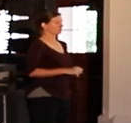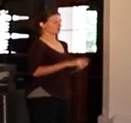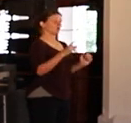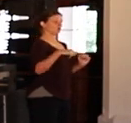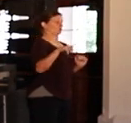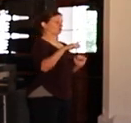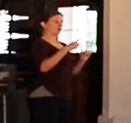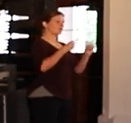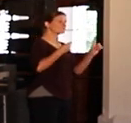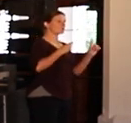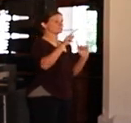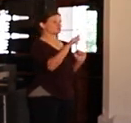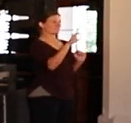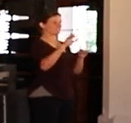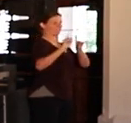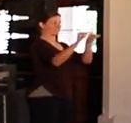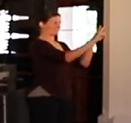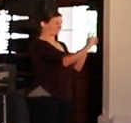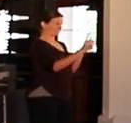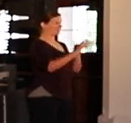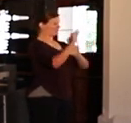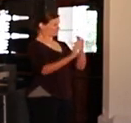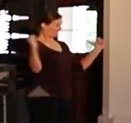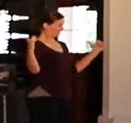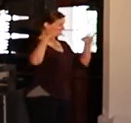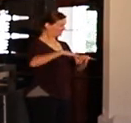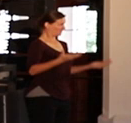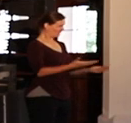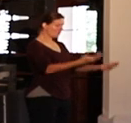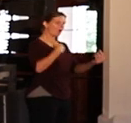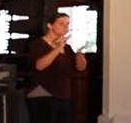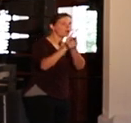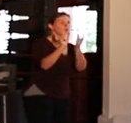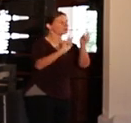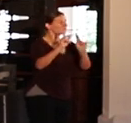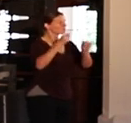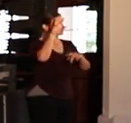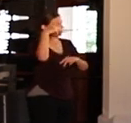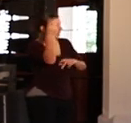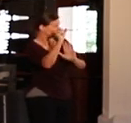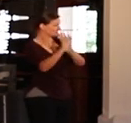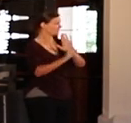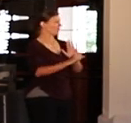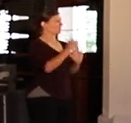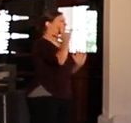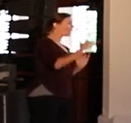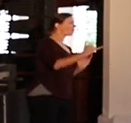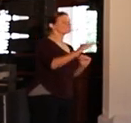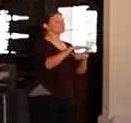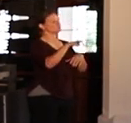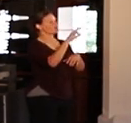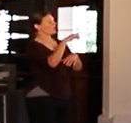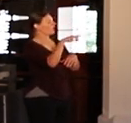You hail from 28 states, and I met people today from Washington State and California and New